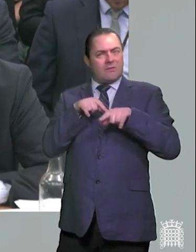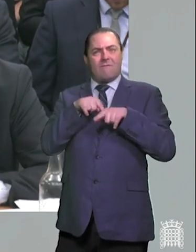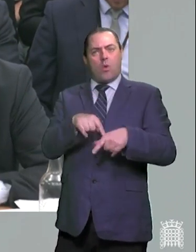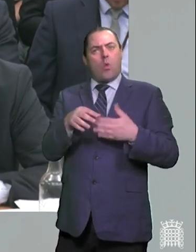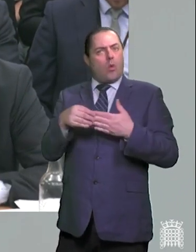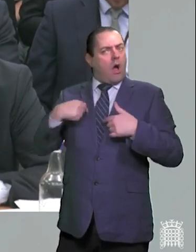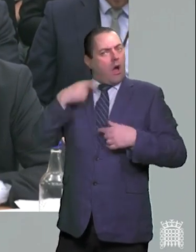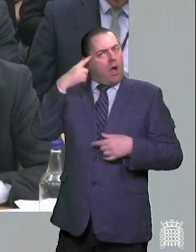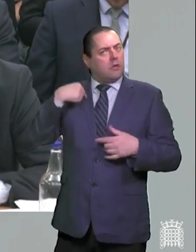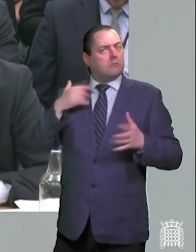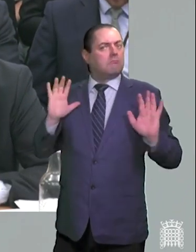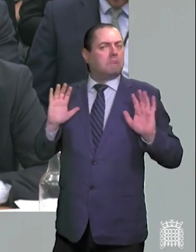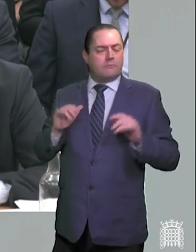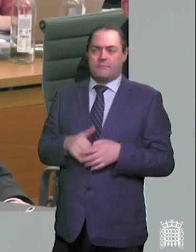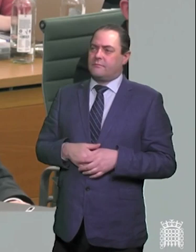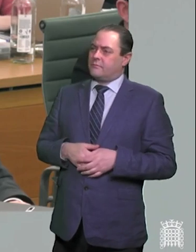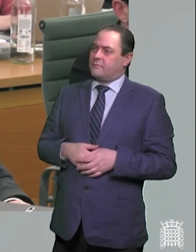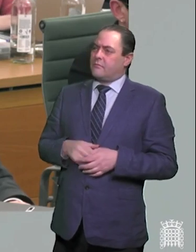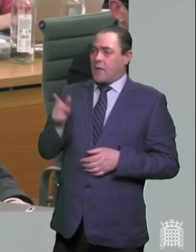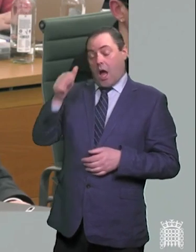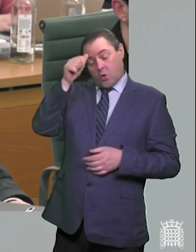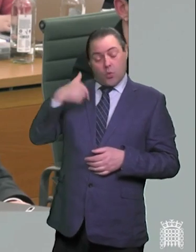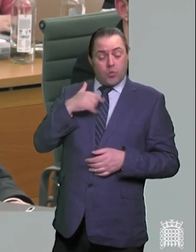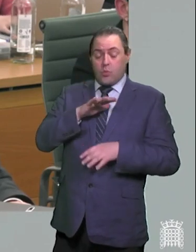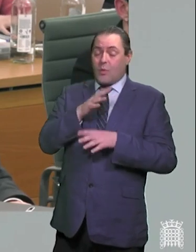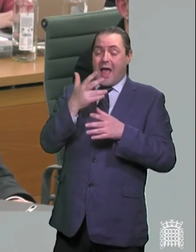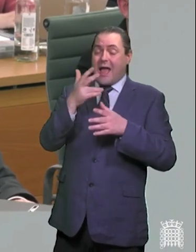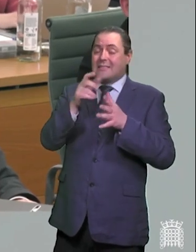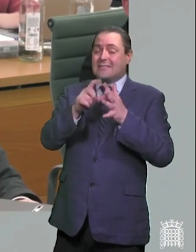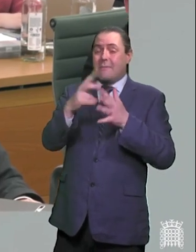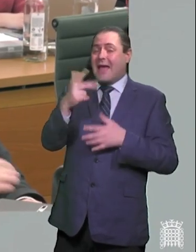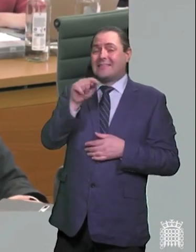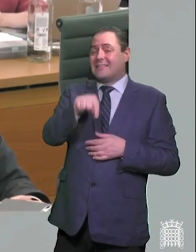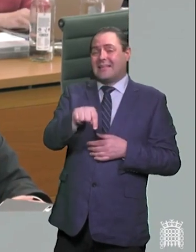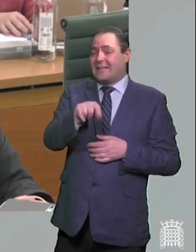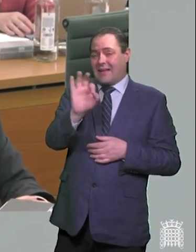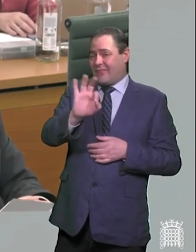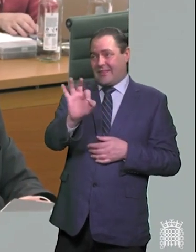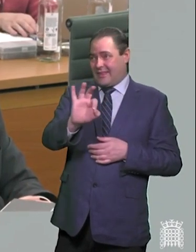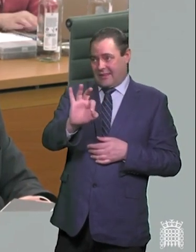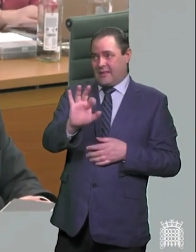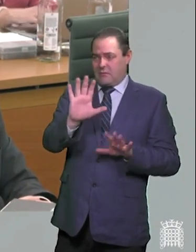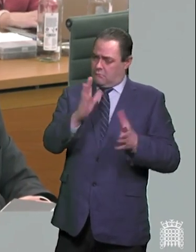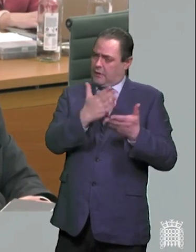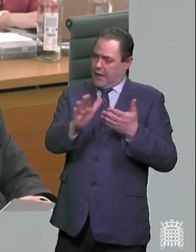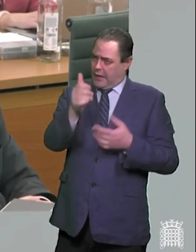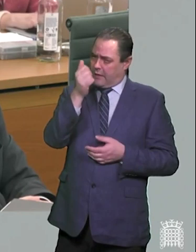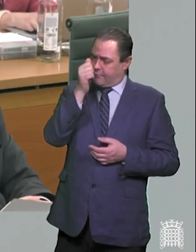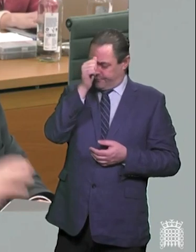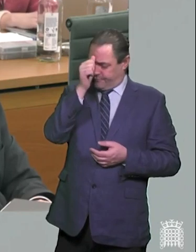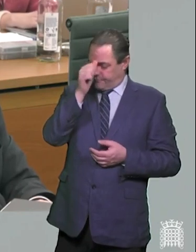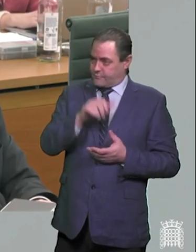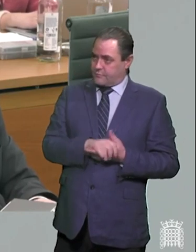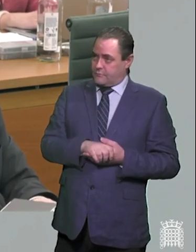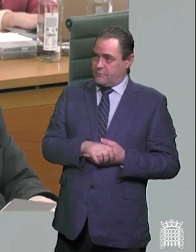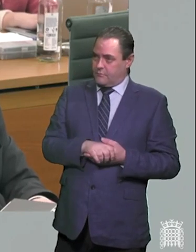I said. I said. I know you didn't attend the gathering on the 18th of December. You've just been very clear about that.